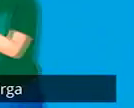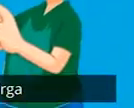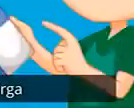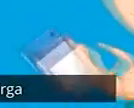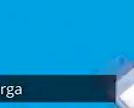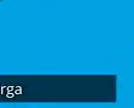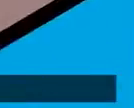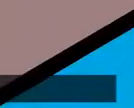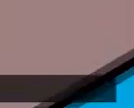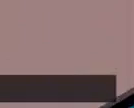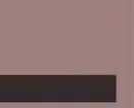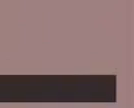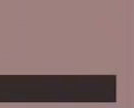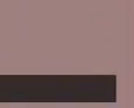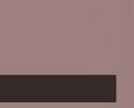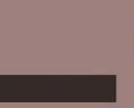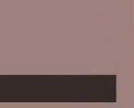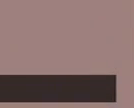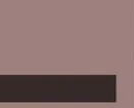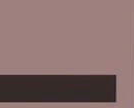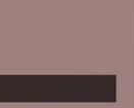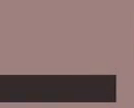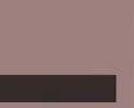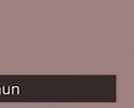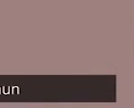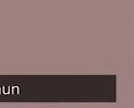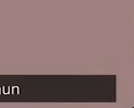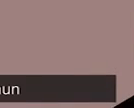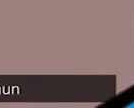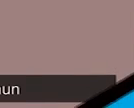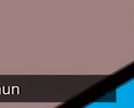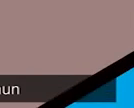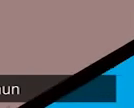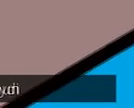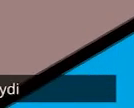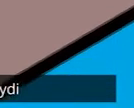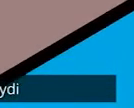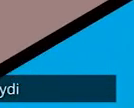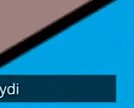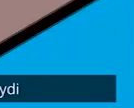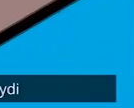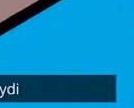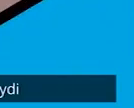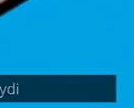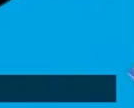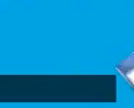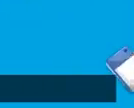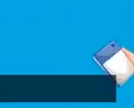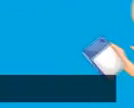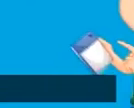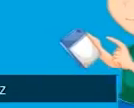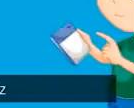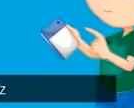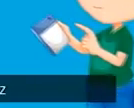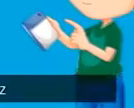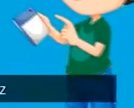as a networking connection? Probably no. No one wants to be taken as a mere stepping stone on your way to getting what you want. And you